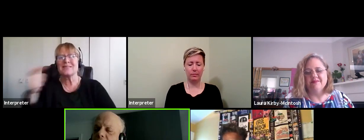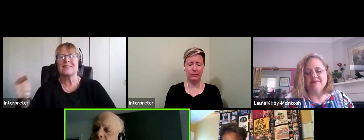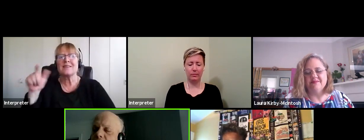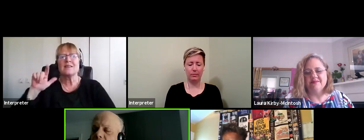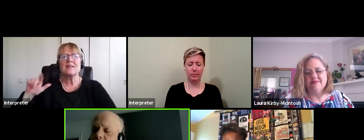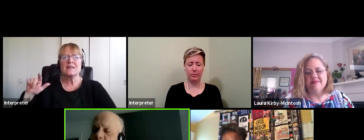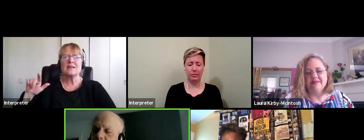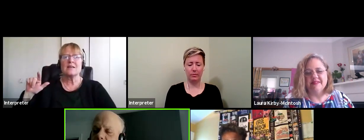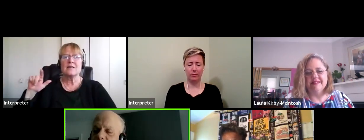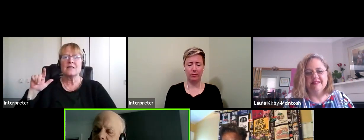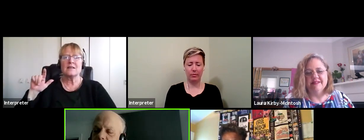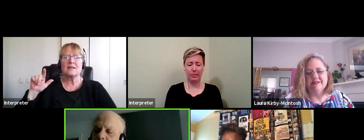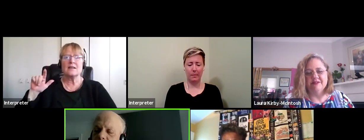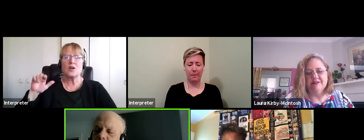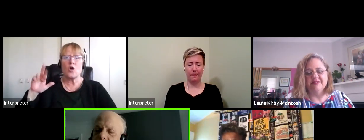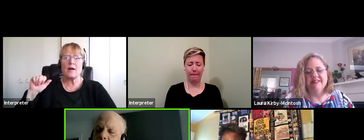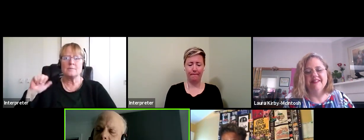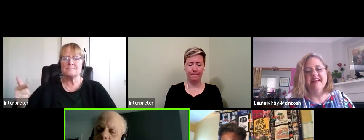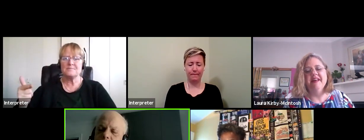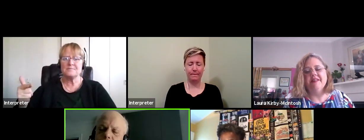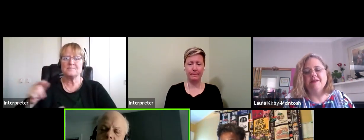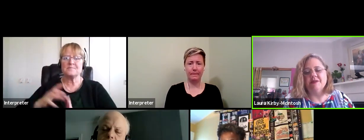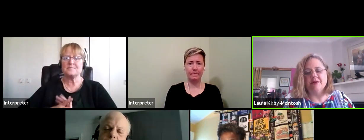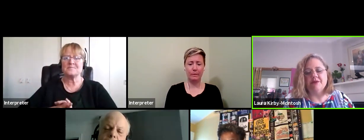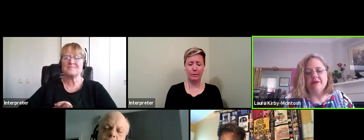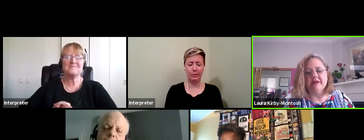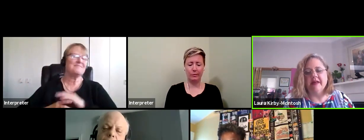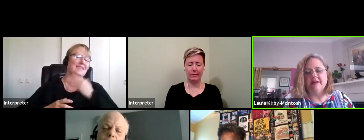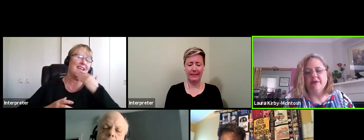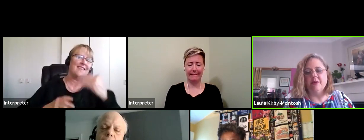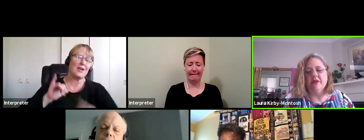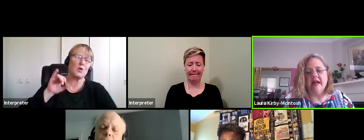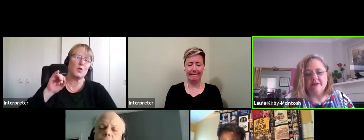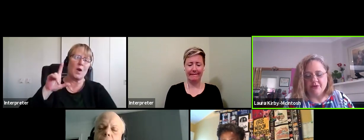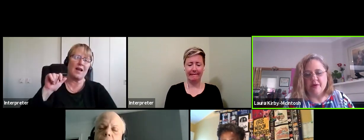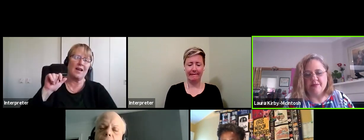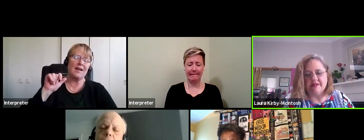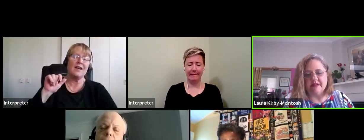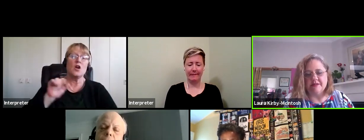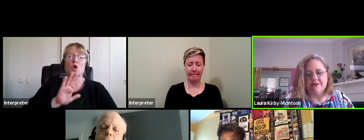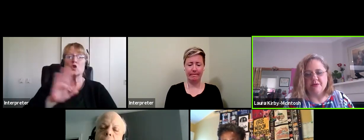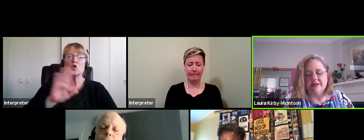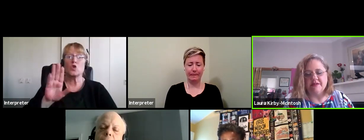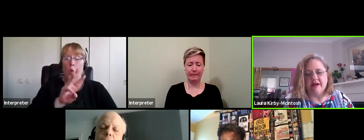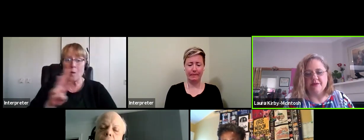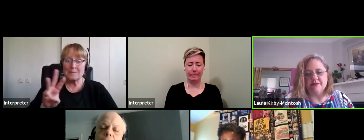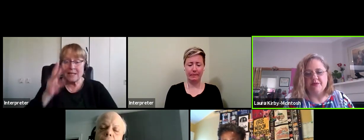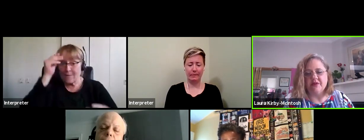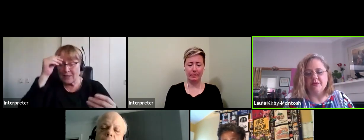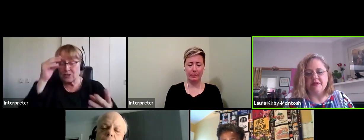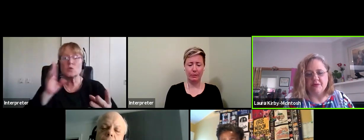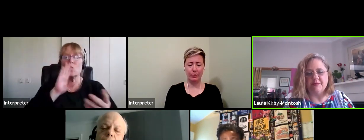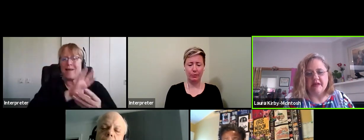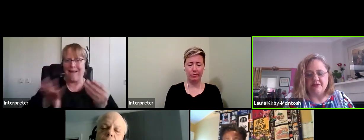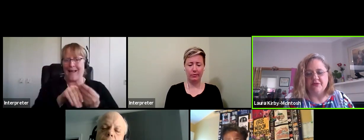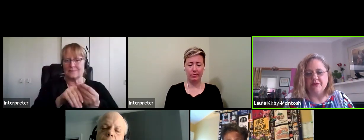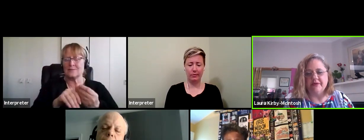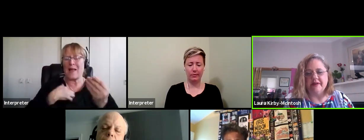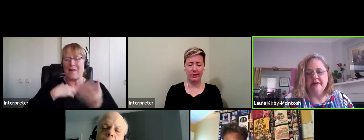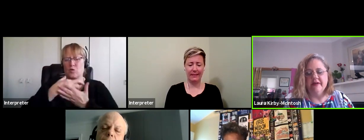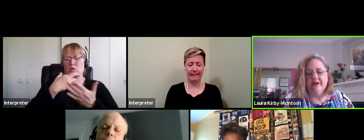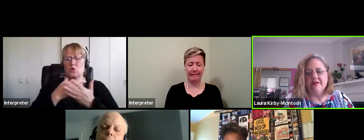to Laura. Thanks so much, Yola. And we'll add your website to ours. We've got a resource